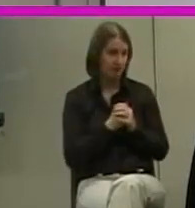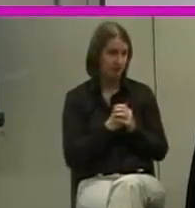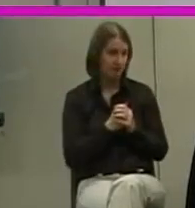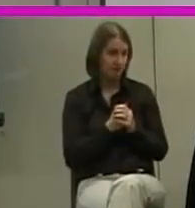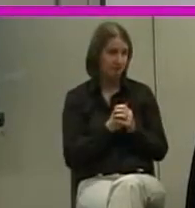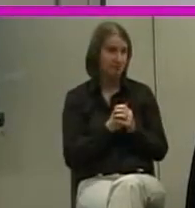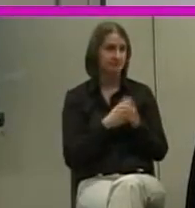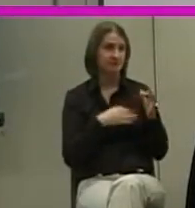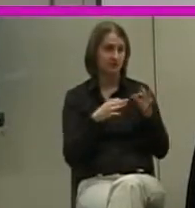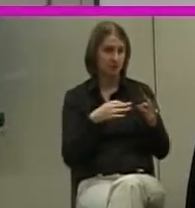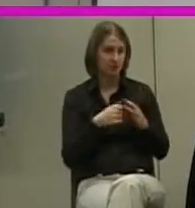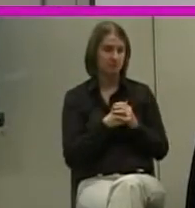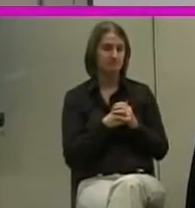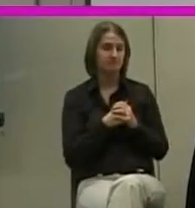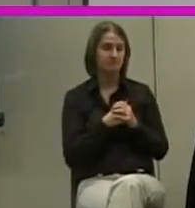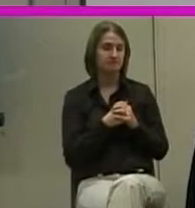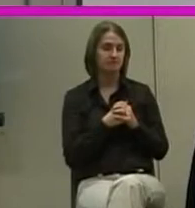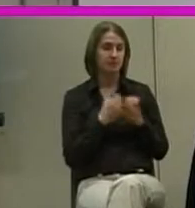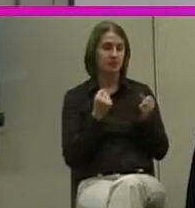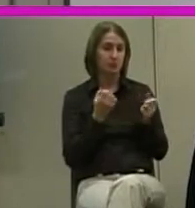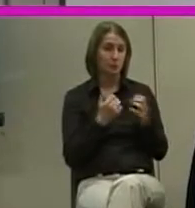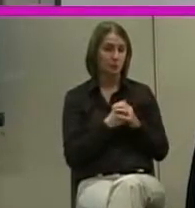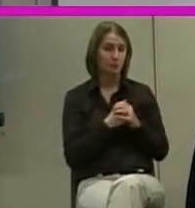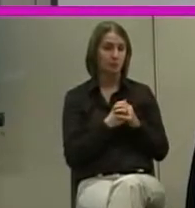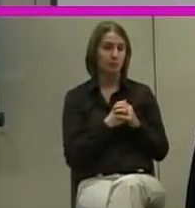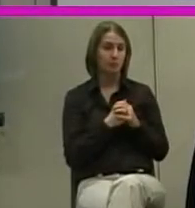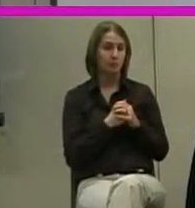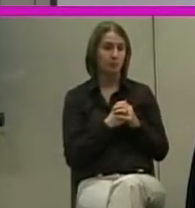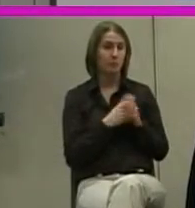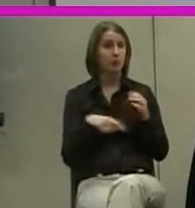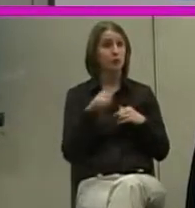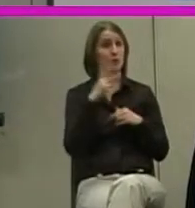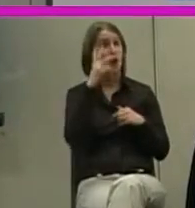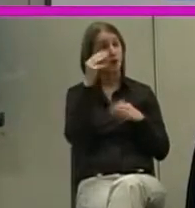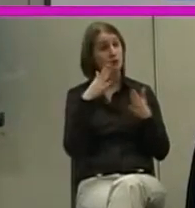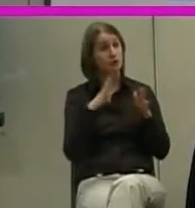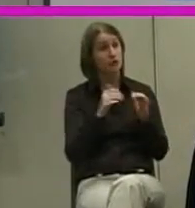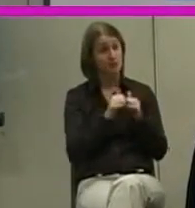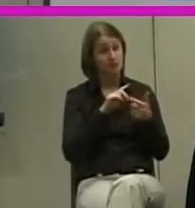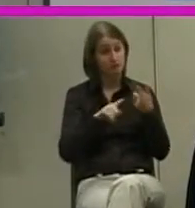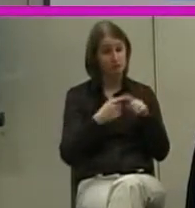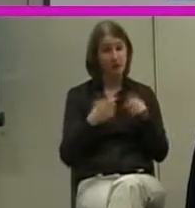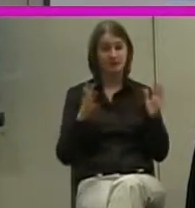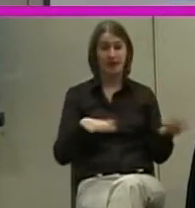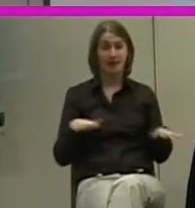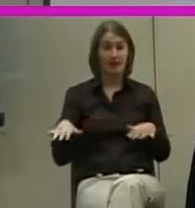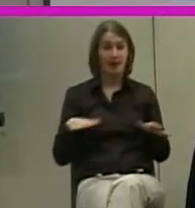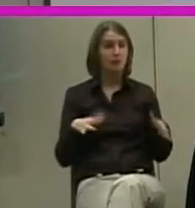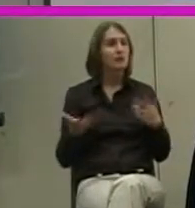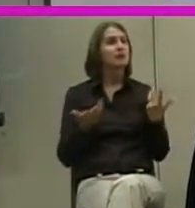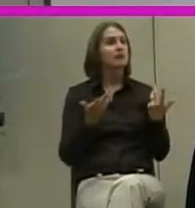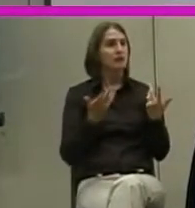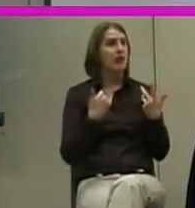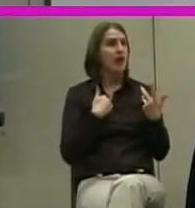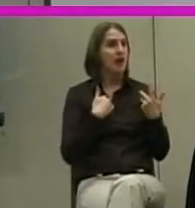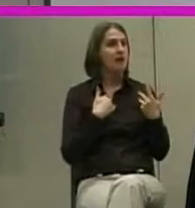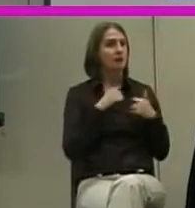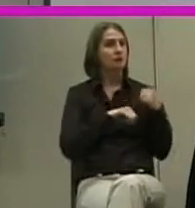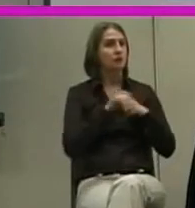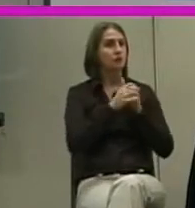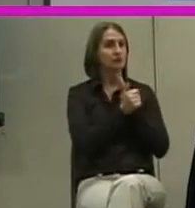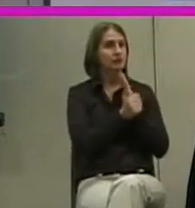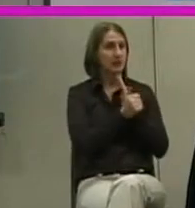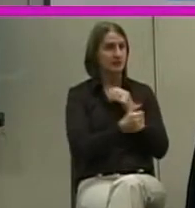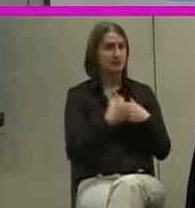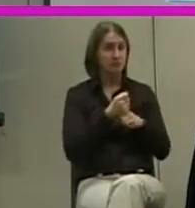So when you are out on the street with your friends hanging out, there are a set of social skills